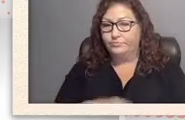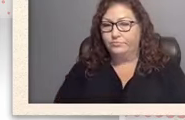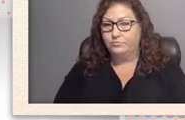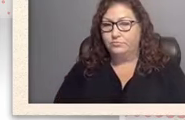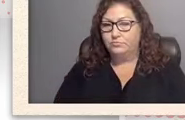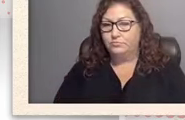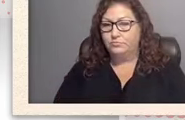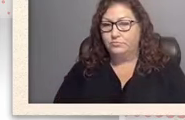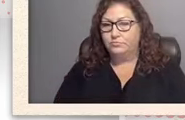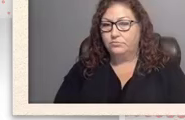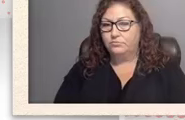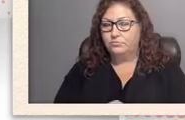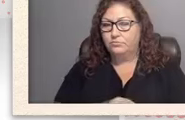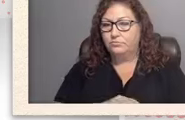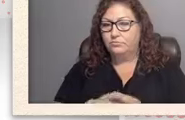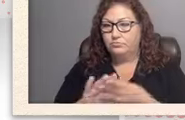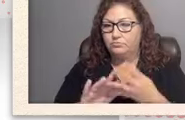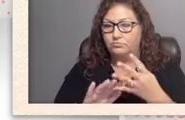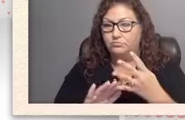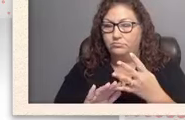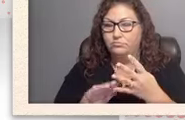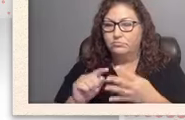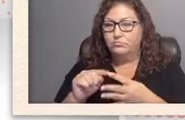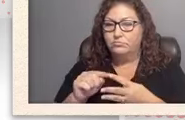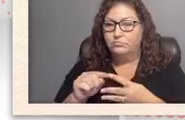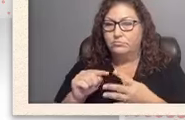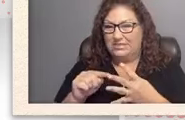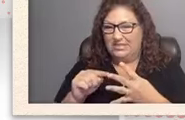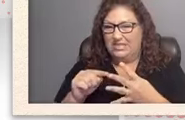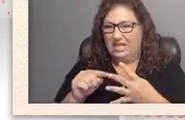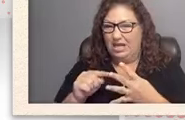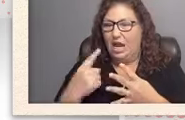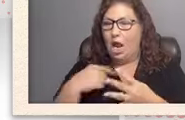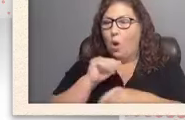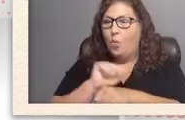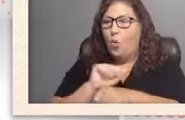is our working groups that I mentioned.